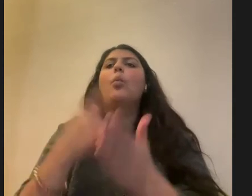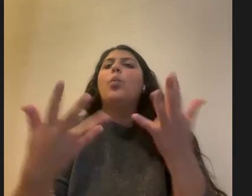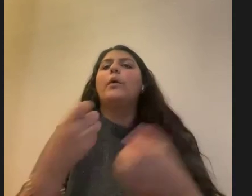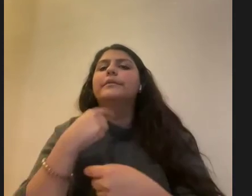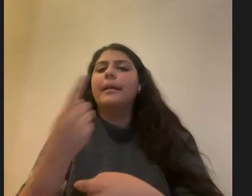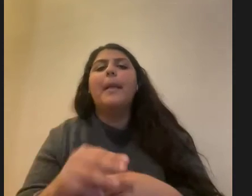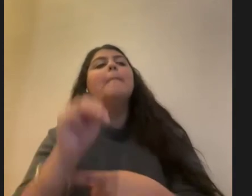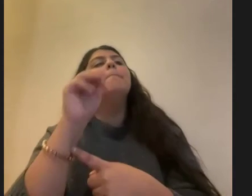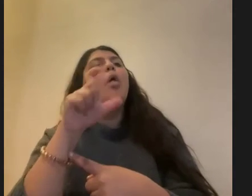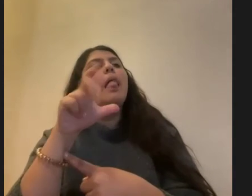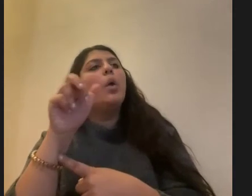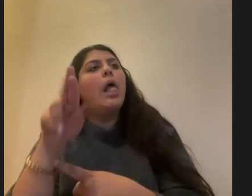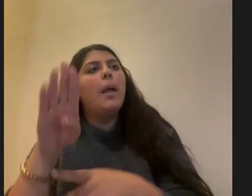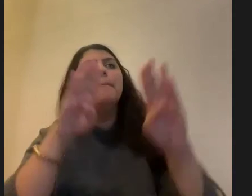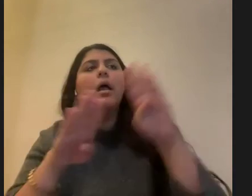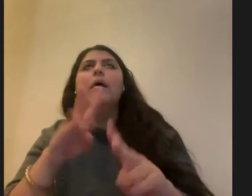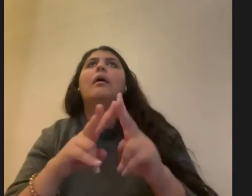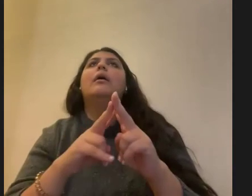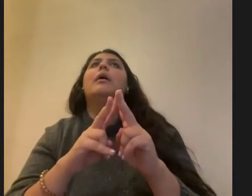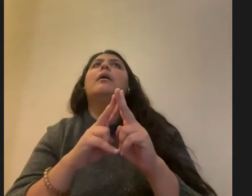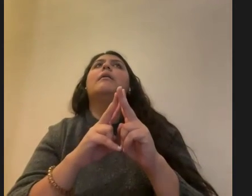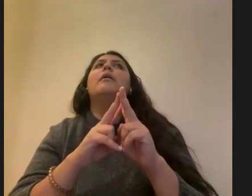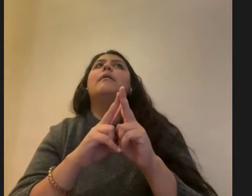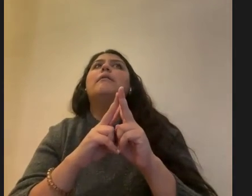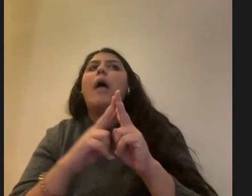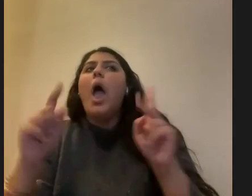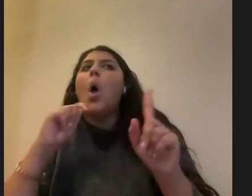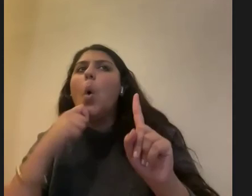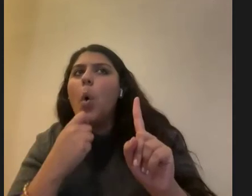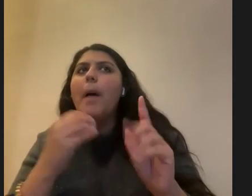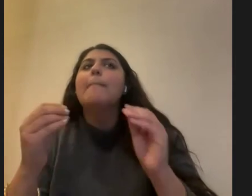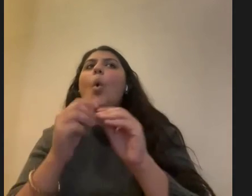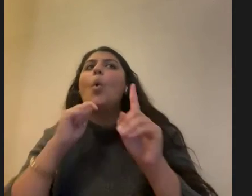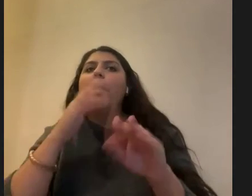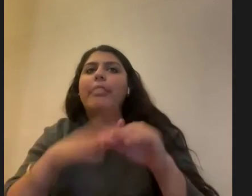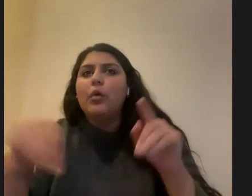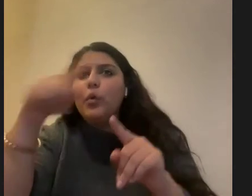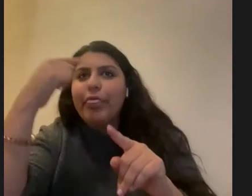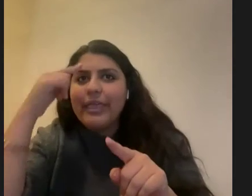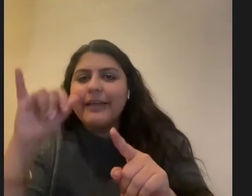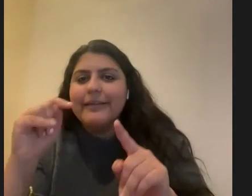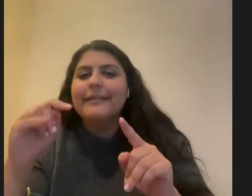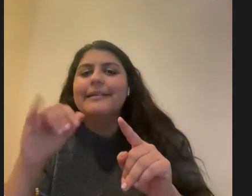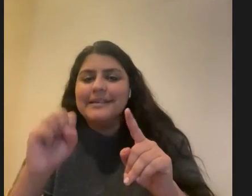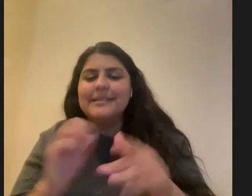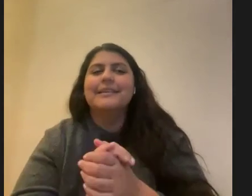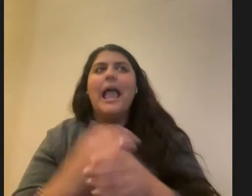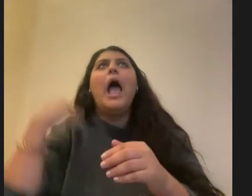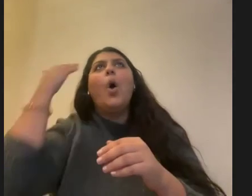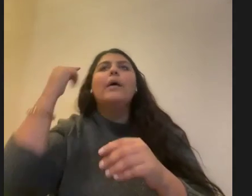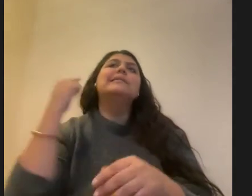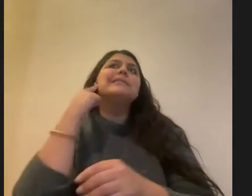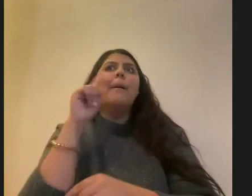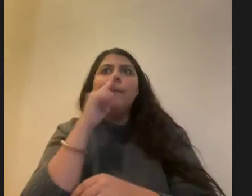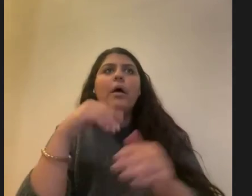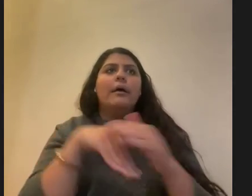Molecular biology is way cooler than you all think it is. Great Like, answer. I know it sounds so boring when you learn it in